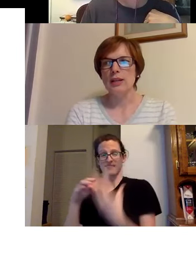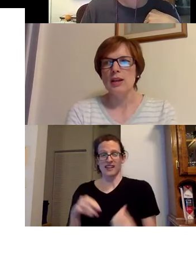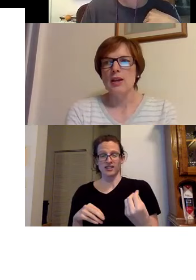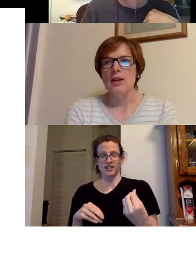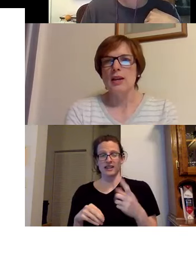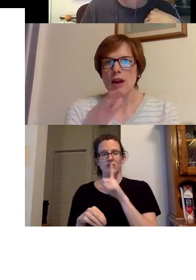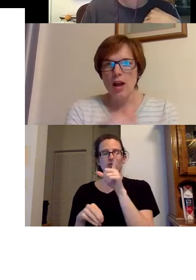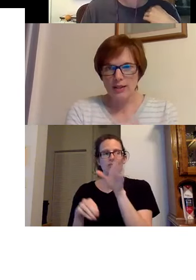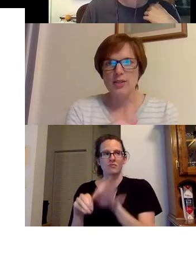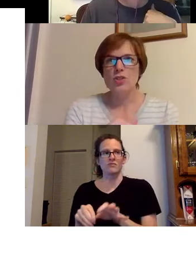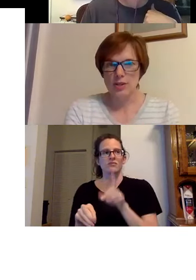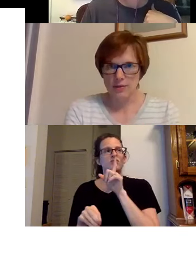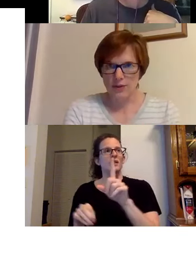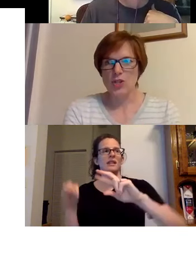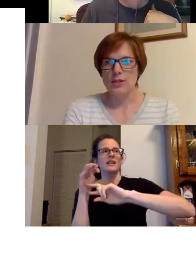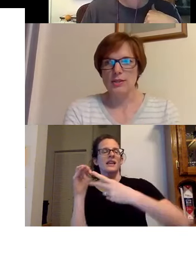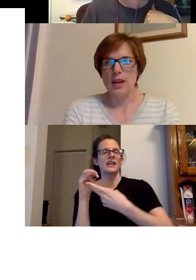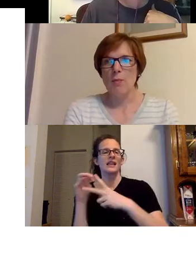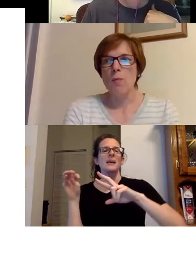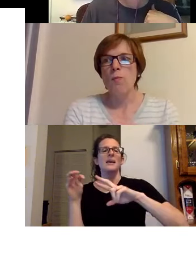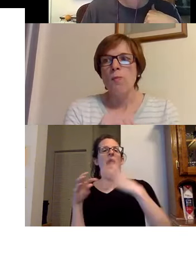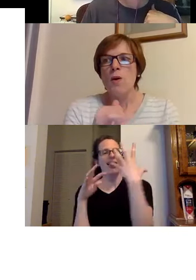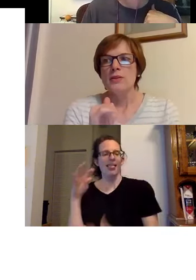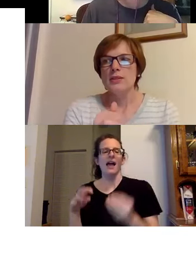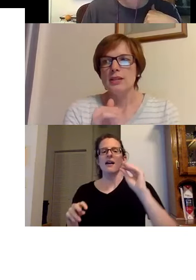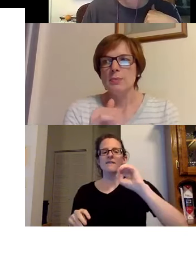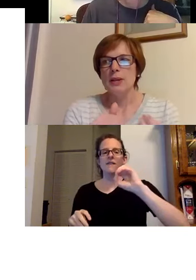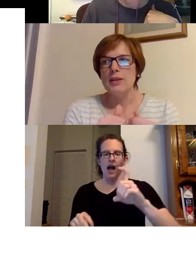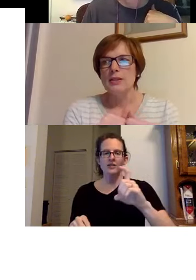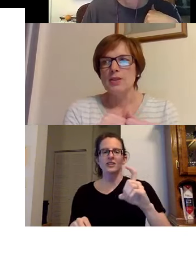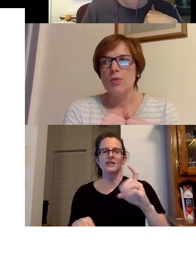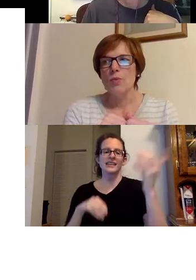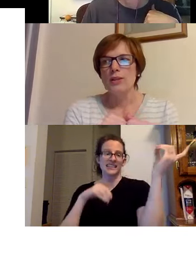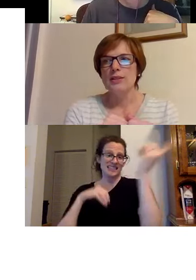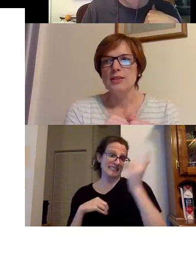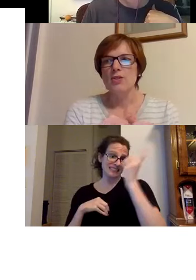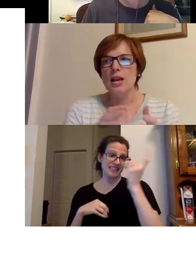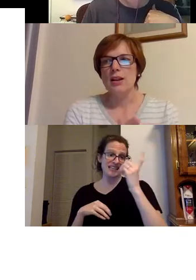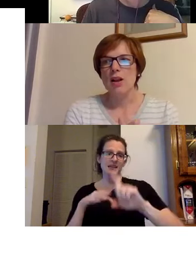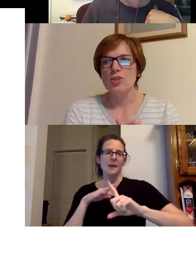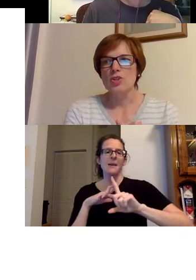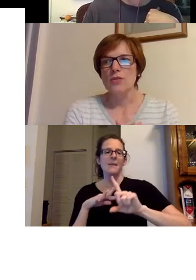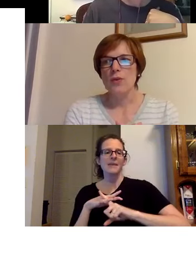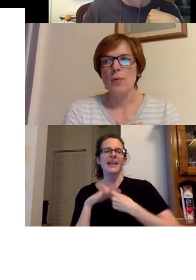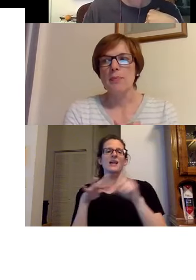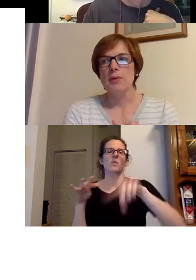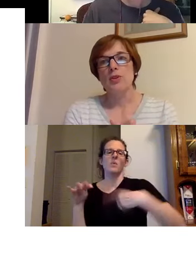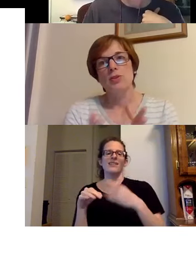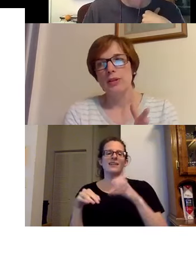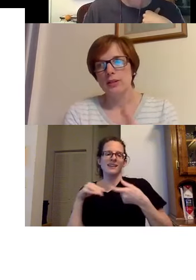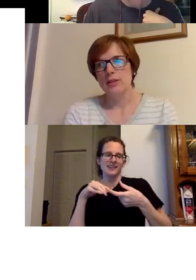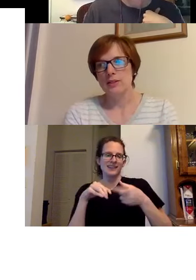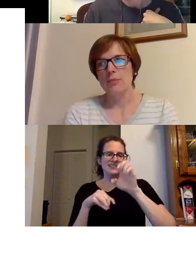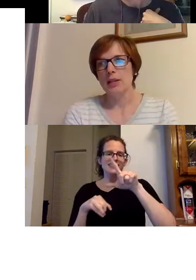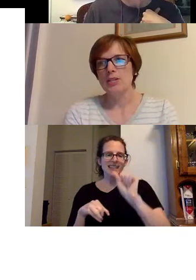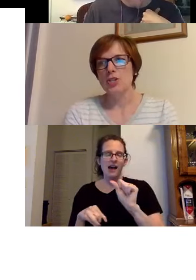essentially an oxygen deficiency, disease begins when the cells lack oxygen for proper